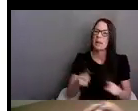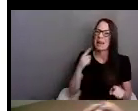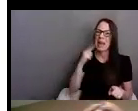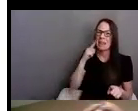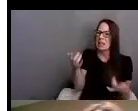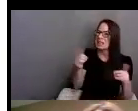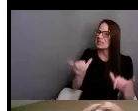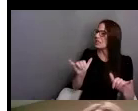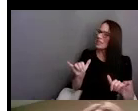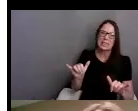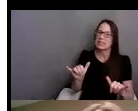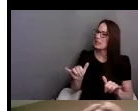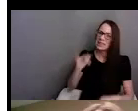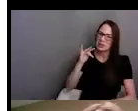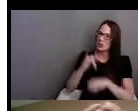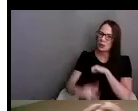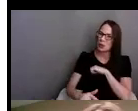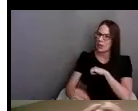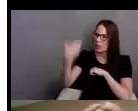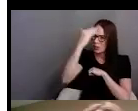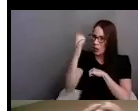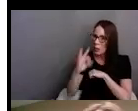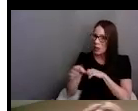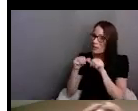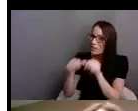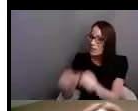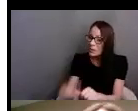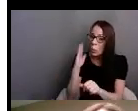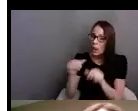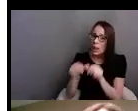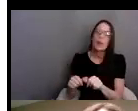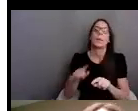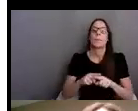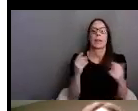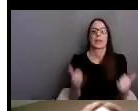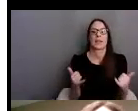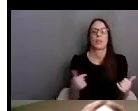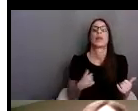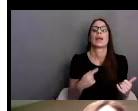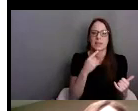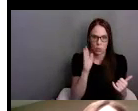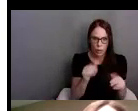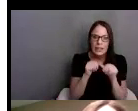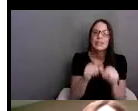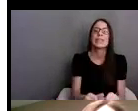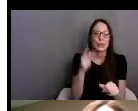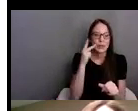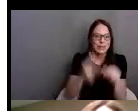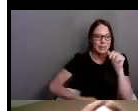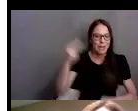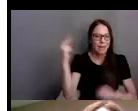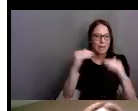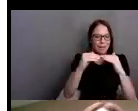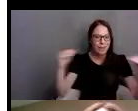for us to know if that's going to be a lasting trend. At this point, I would say that we continue to see, a high level of